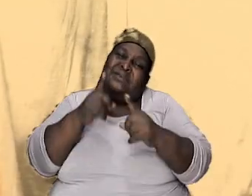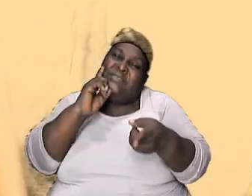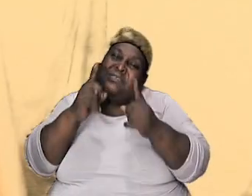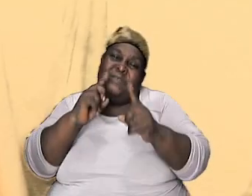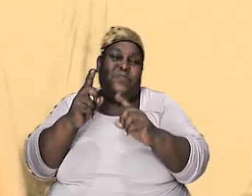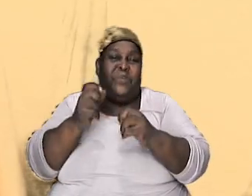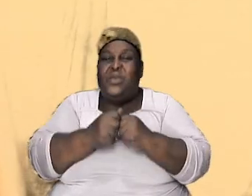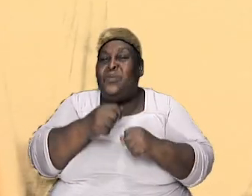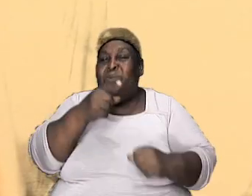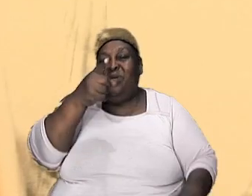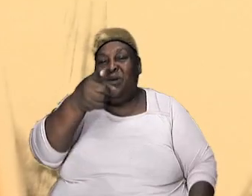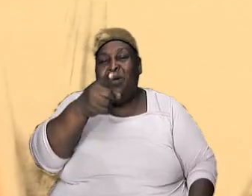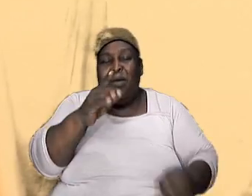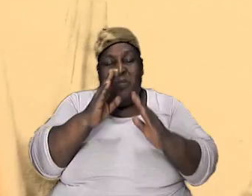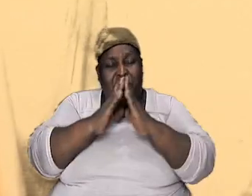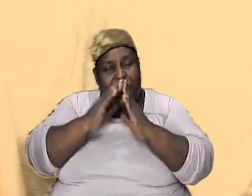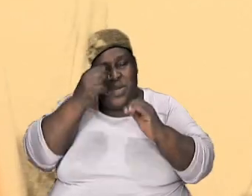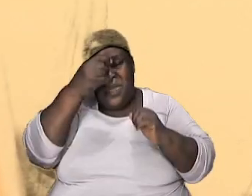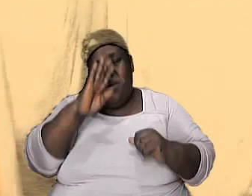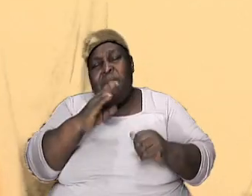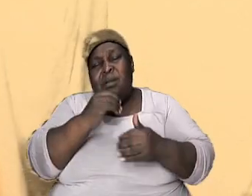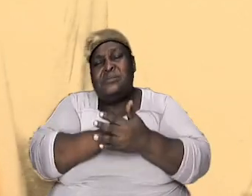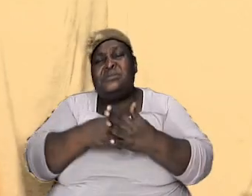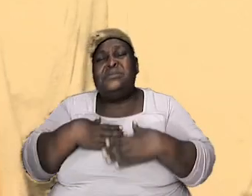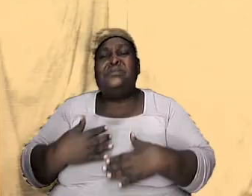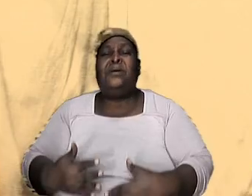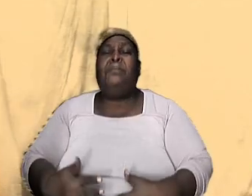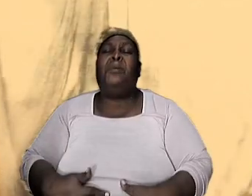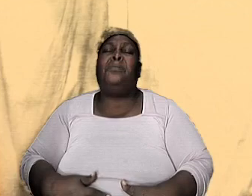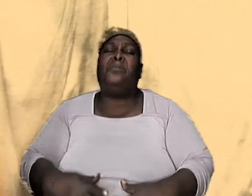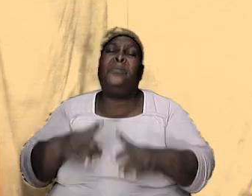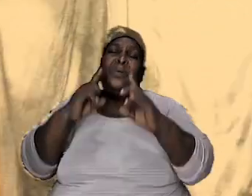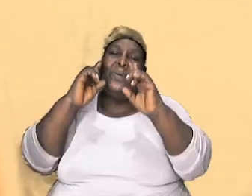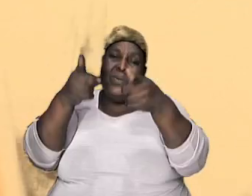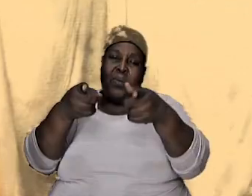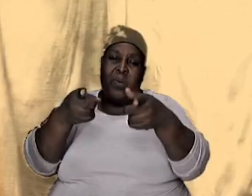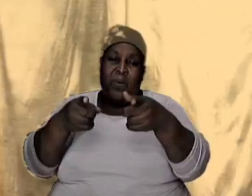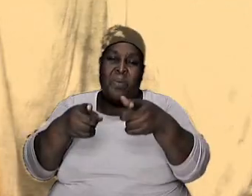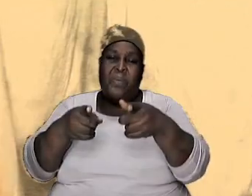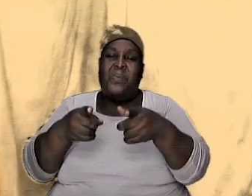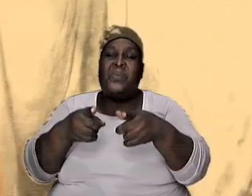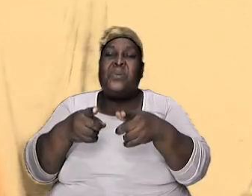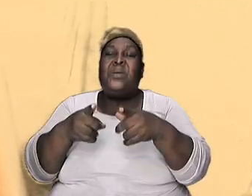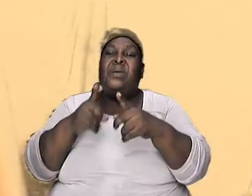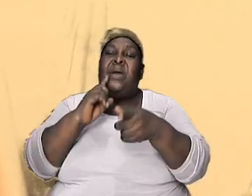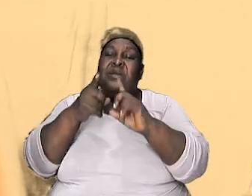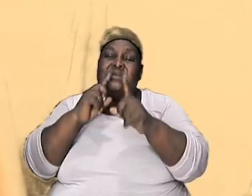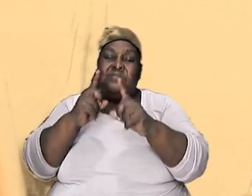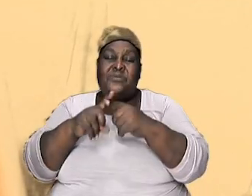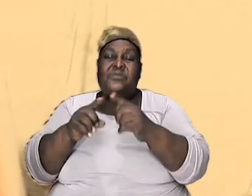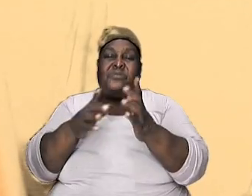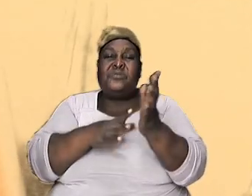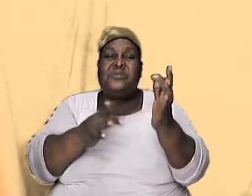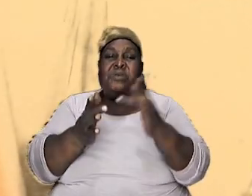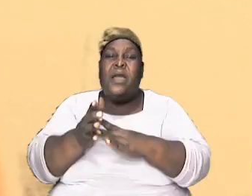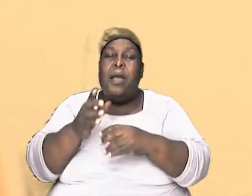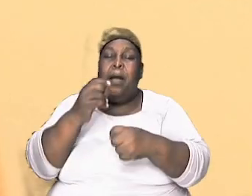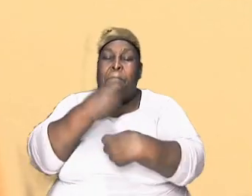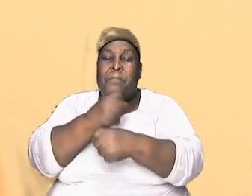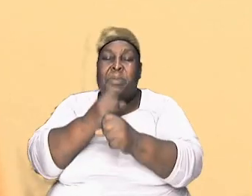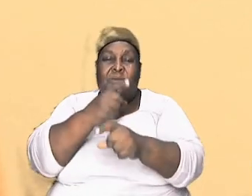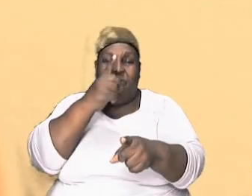you. And I pray, God, that somebody would go out there and talk to him and make it